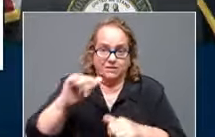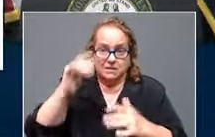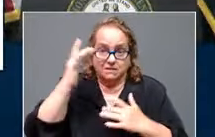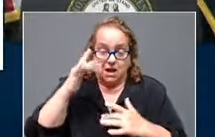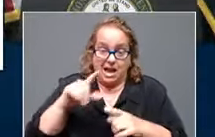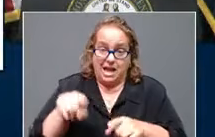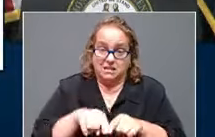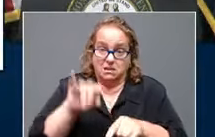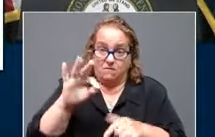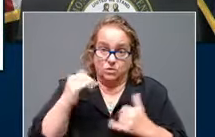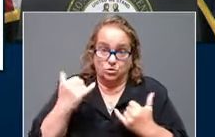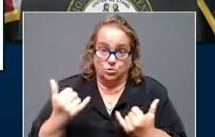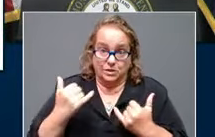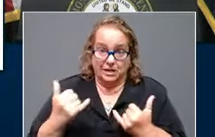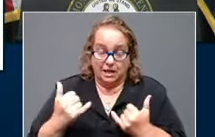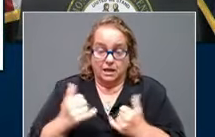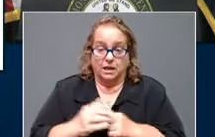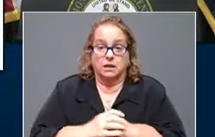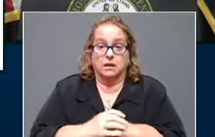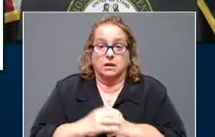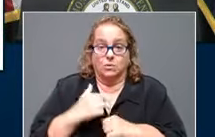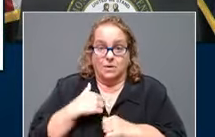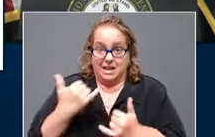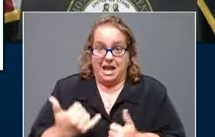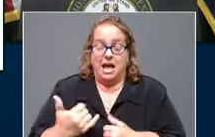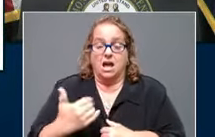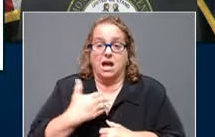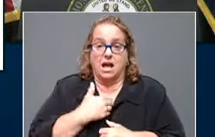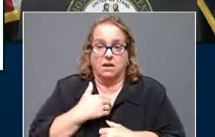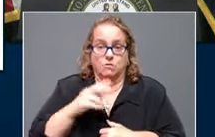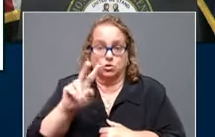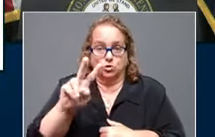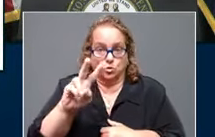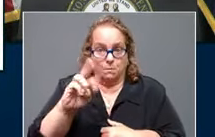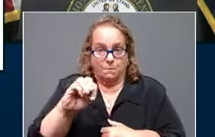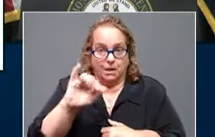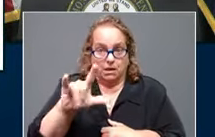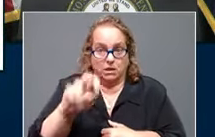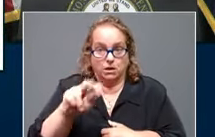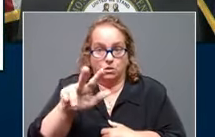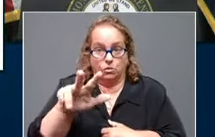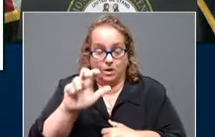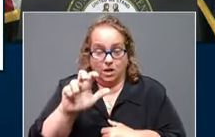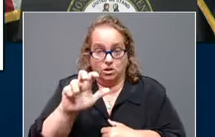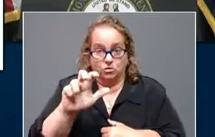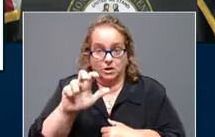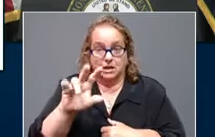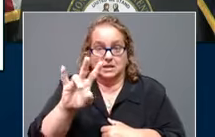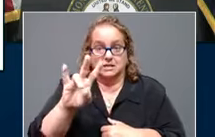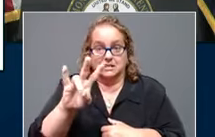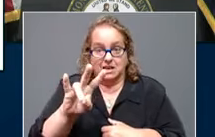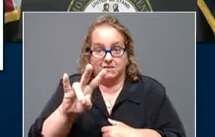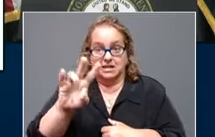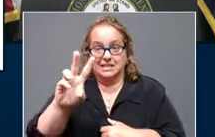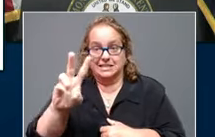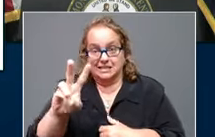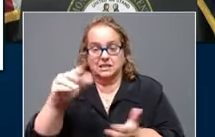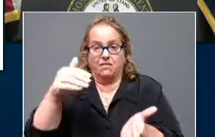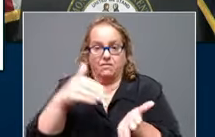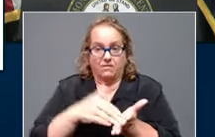891 individuals vaccinated here in Kentucky. Saturday through today, that's